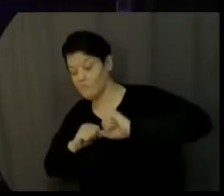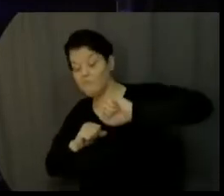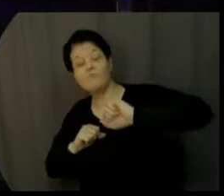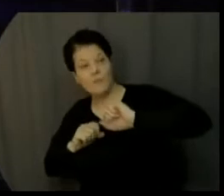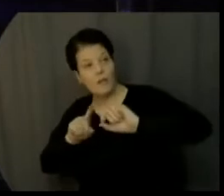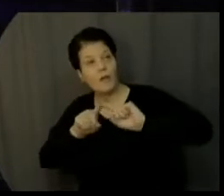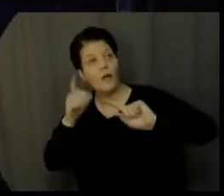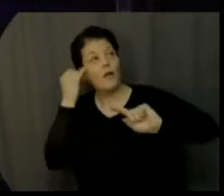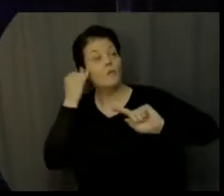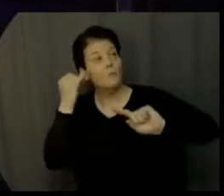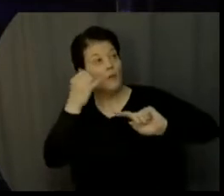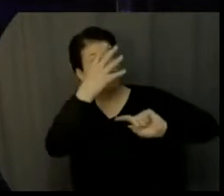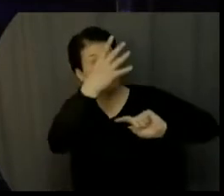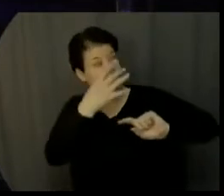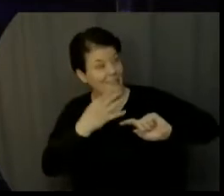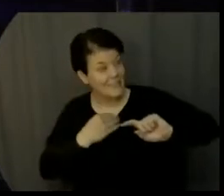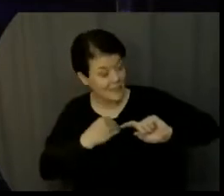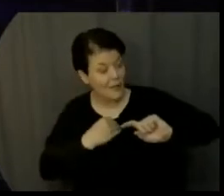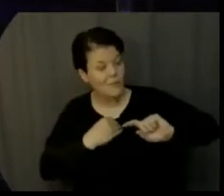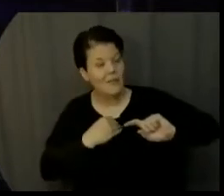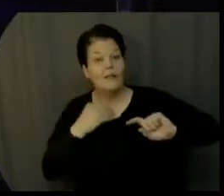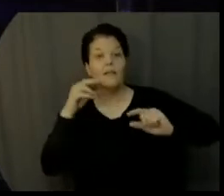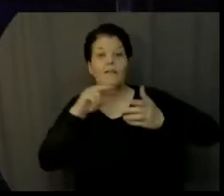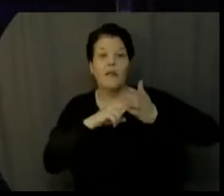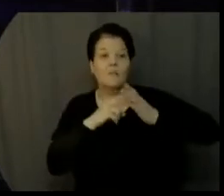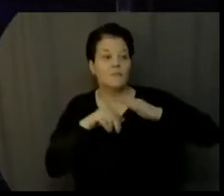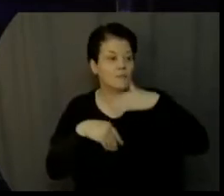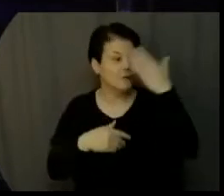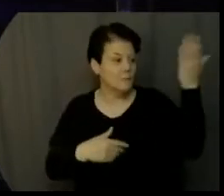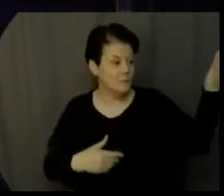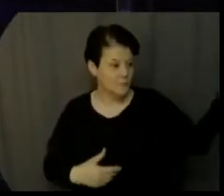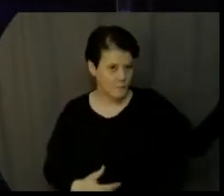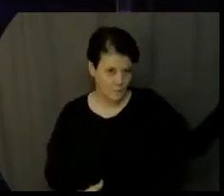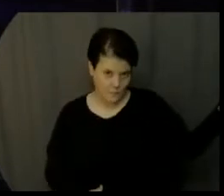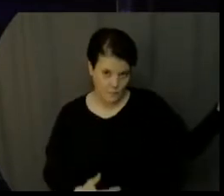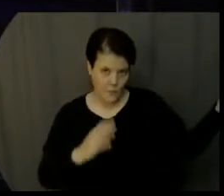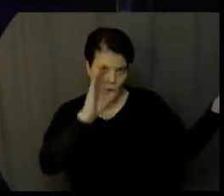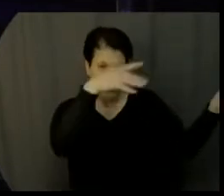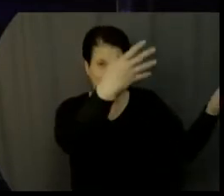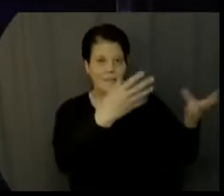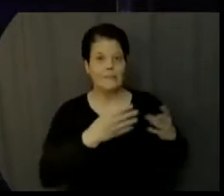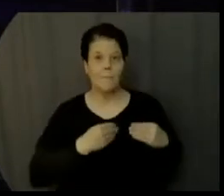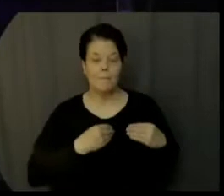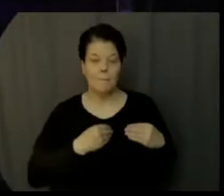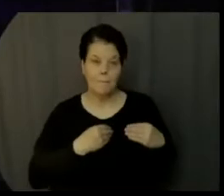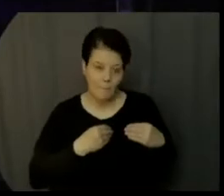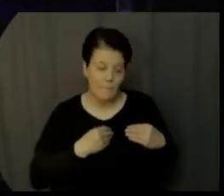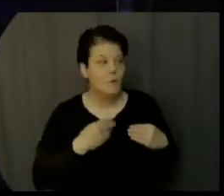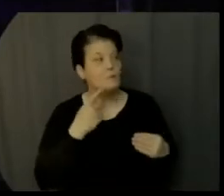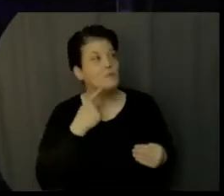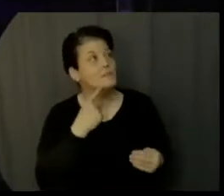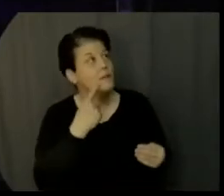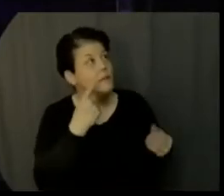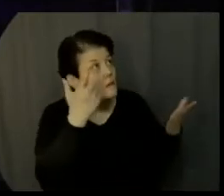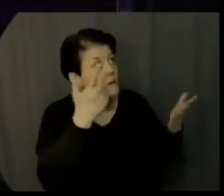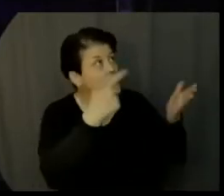step into this means of grace, we have this hand out and say, God, I need you.